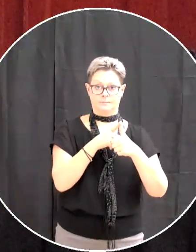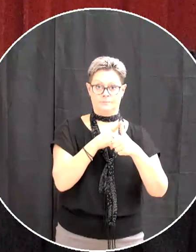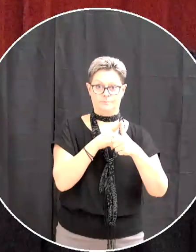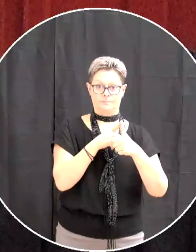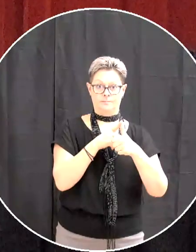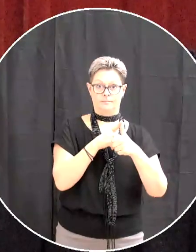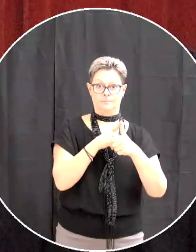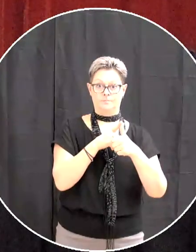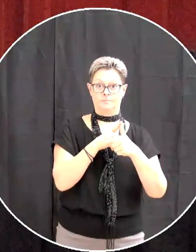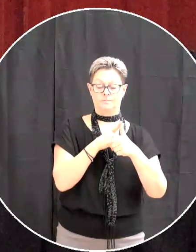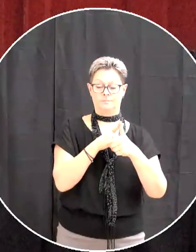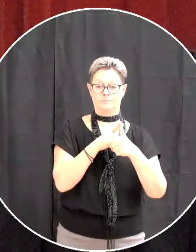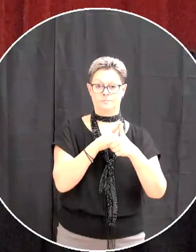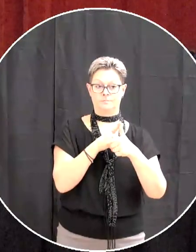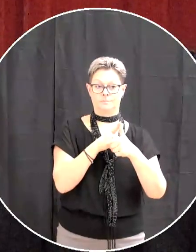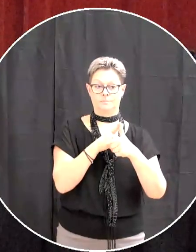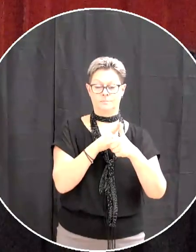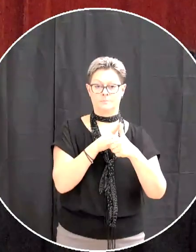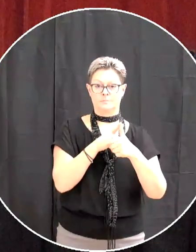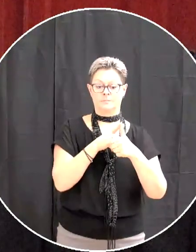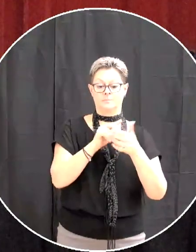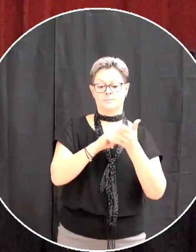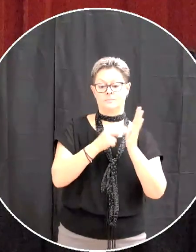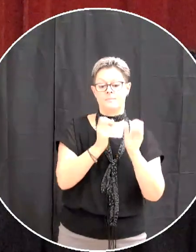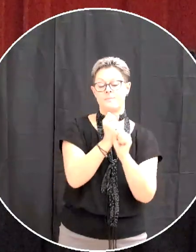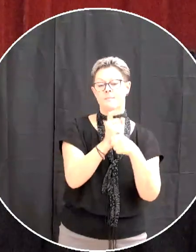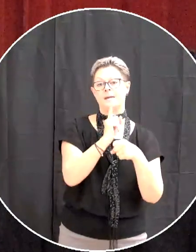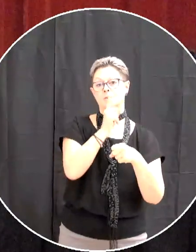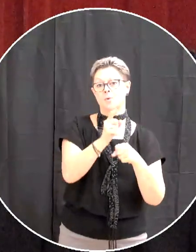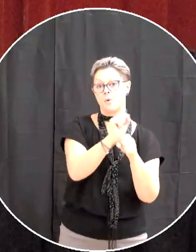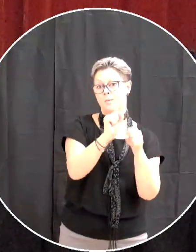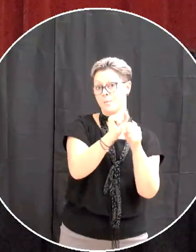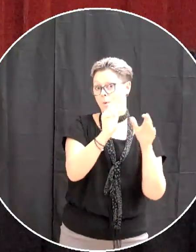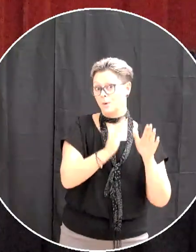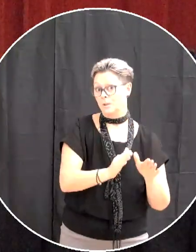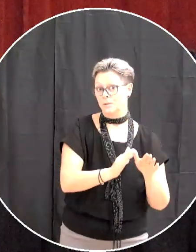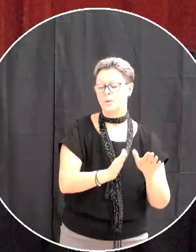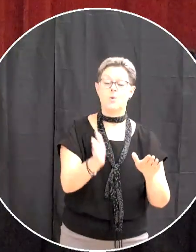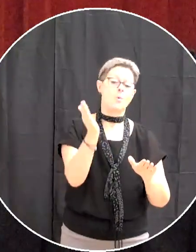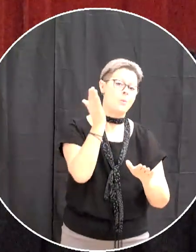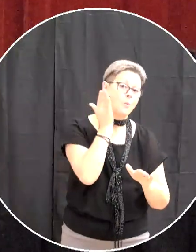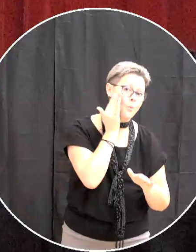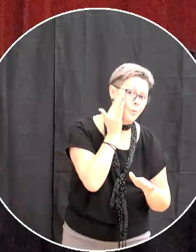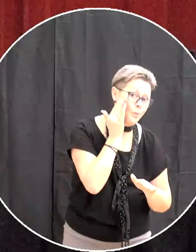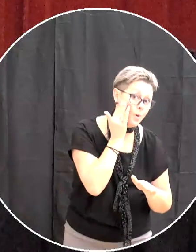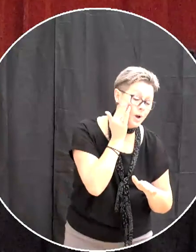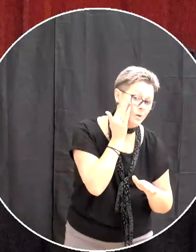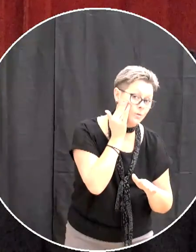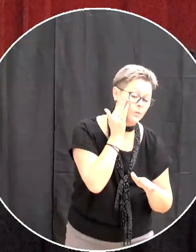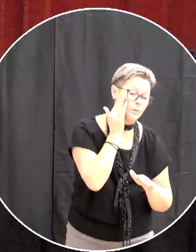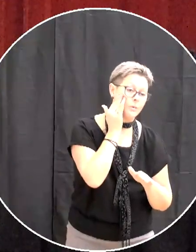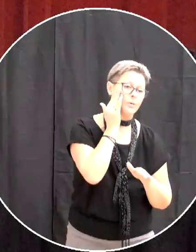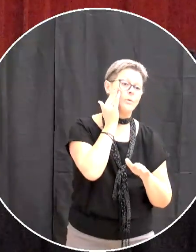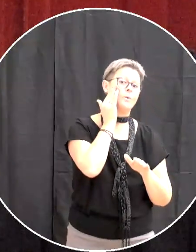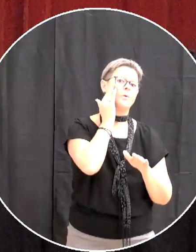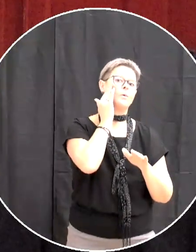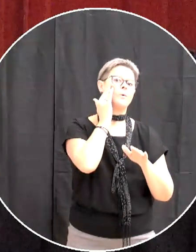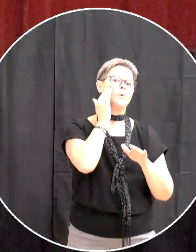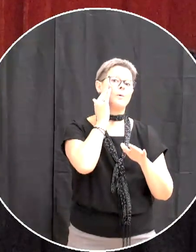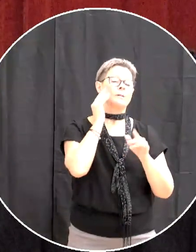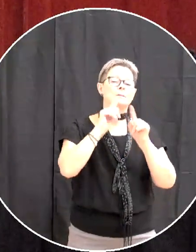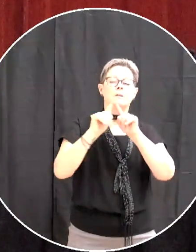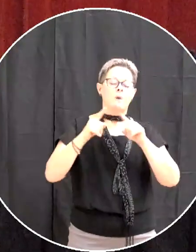statements have been adjusted to ensure employees are aware of their obligation, and this is the word you have to keep in your mind,